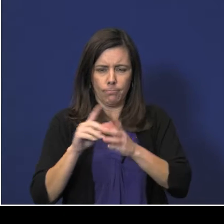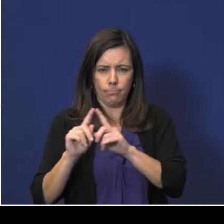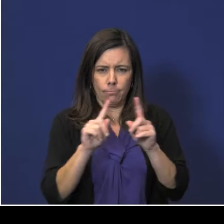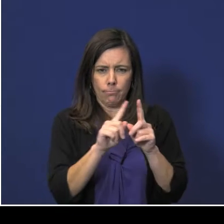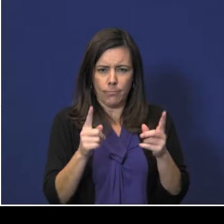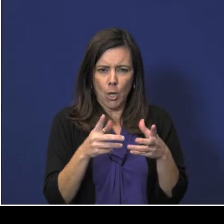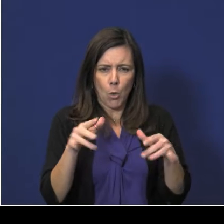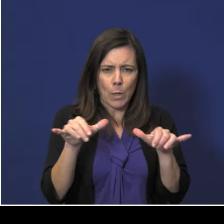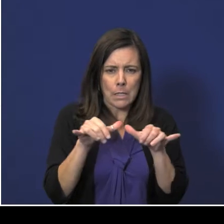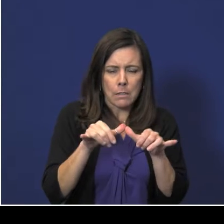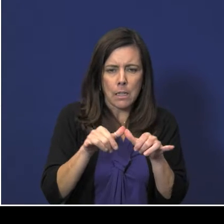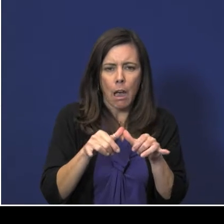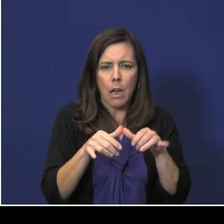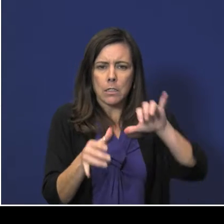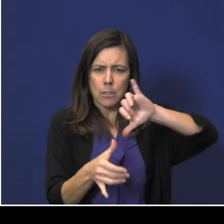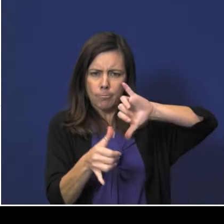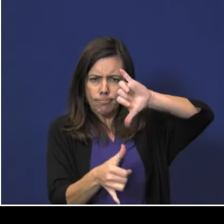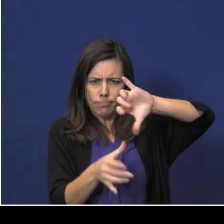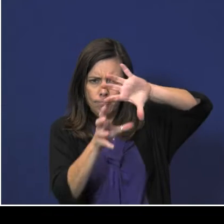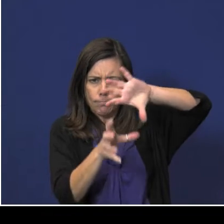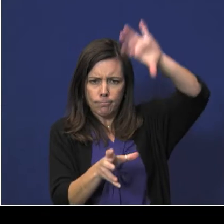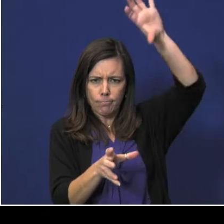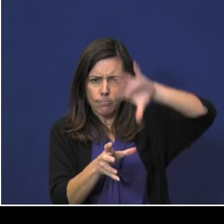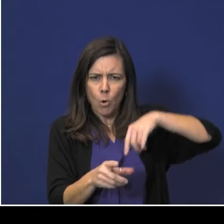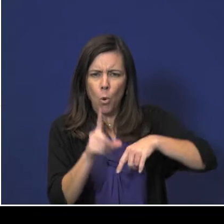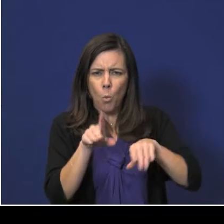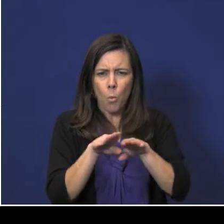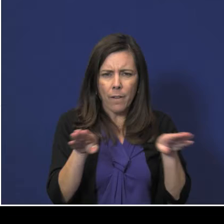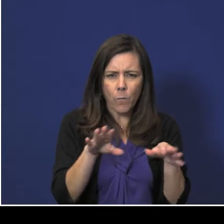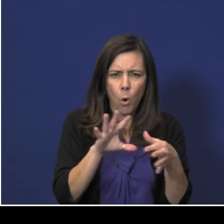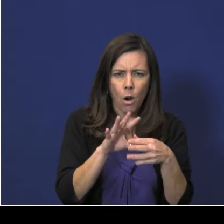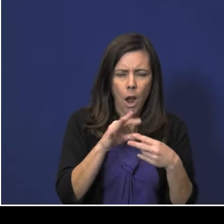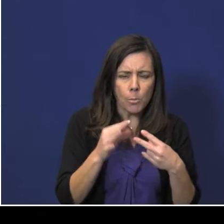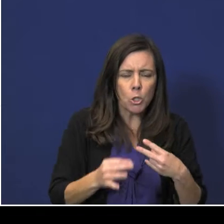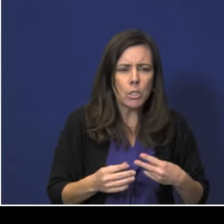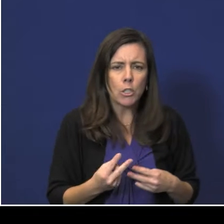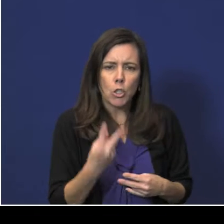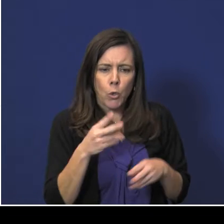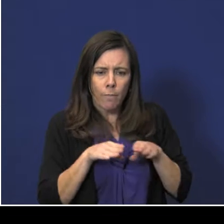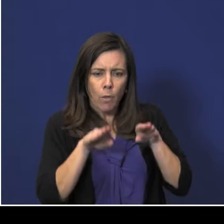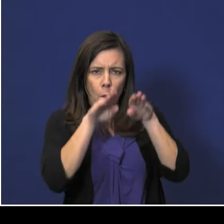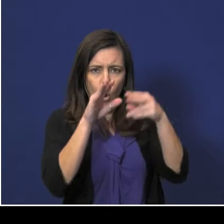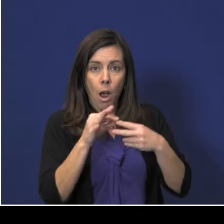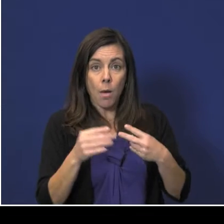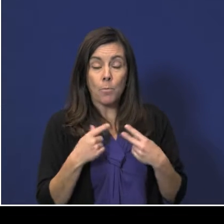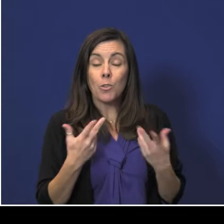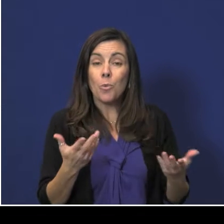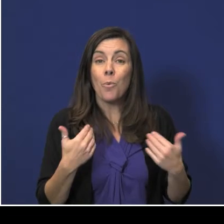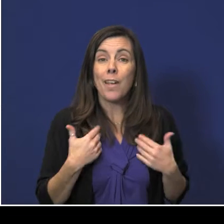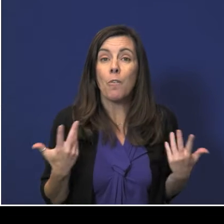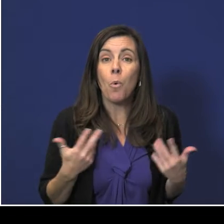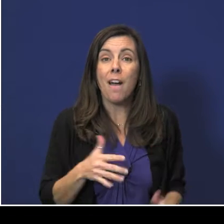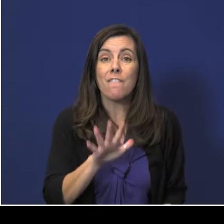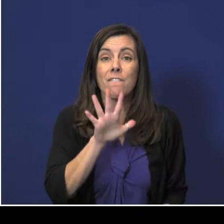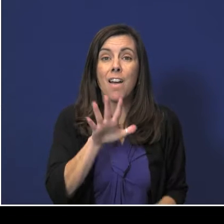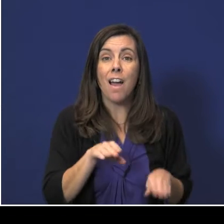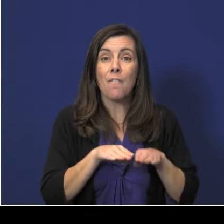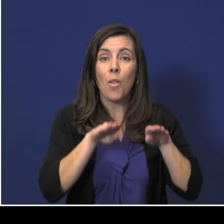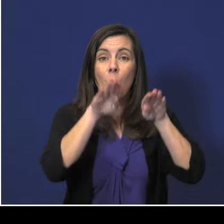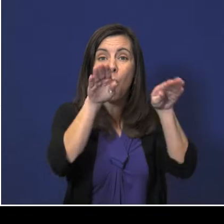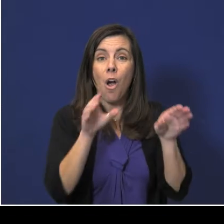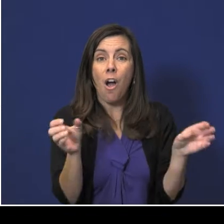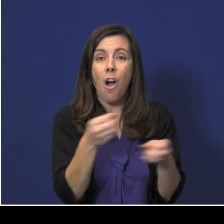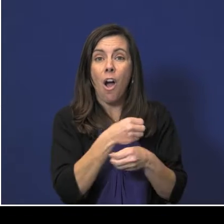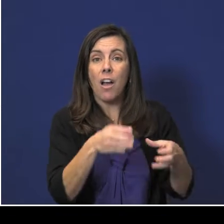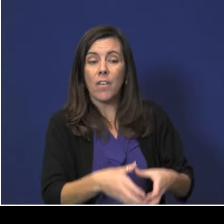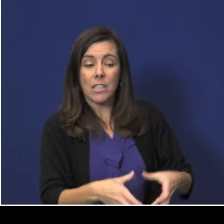at vertical stacking, we looked at a 1-floor option, we looked at a 2-floor option, and we ended up with a 5-story office tower that was a very